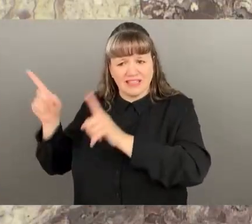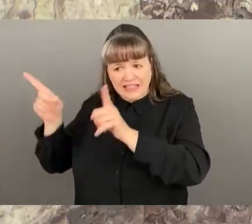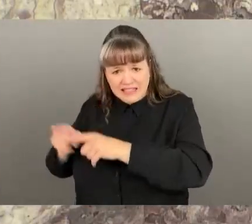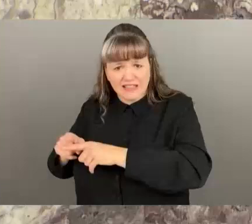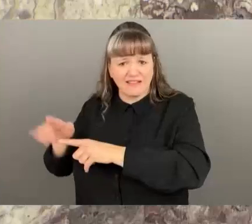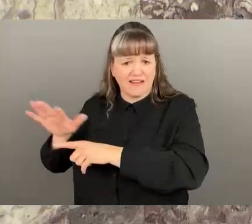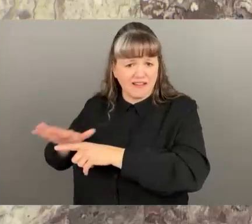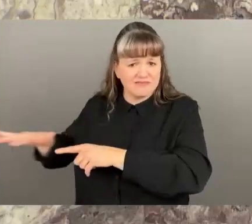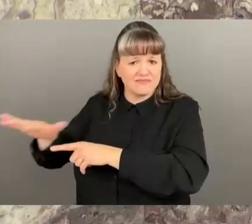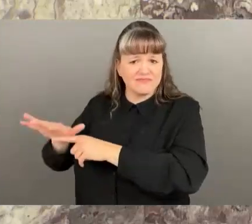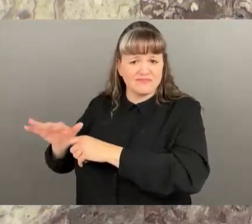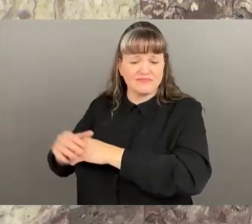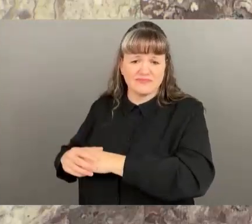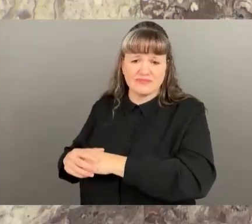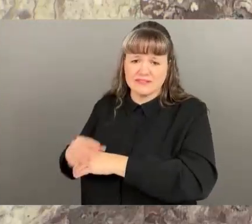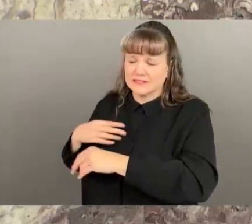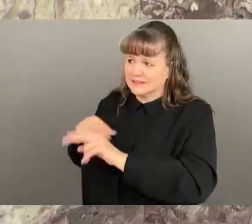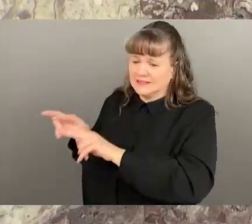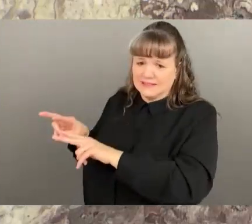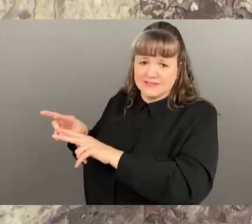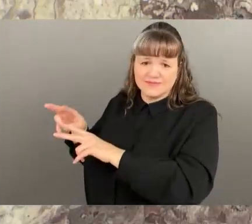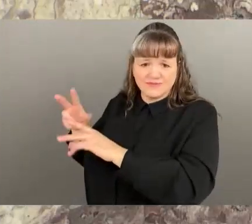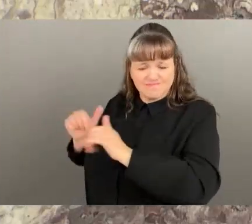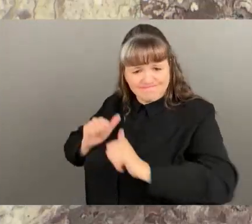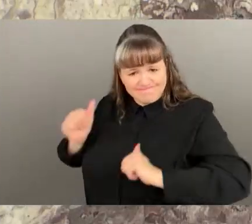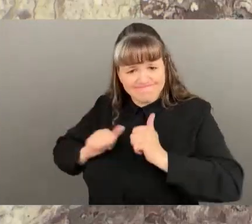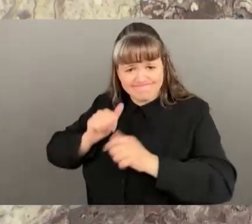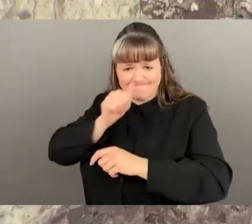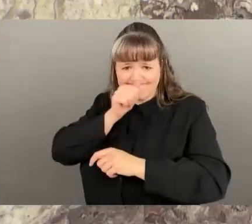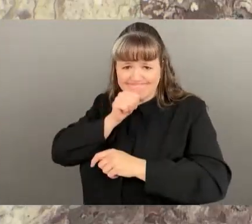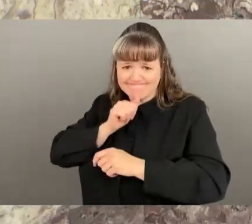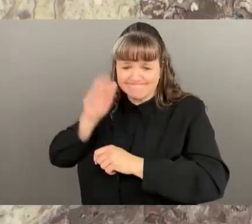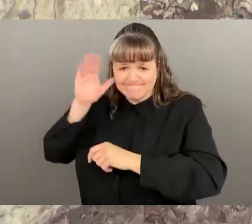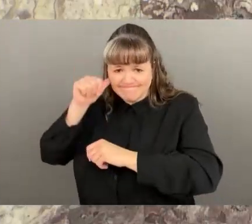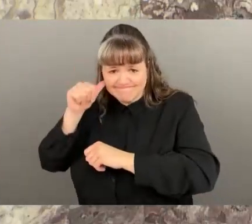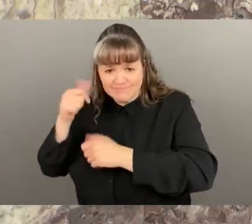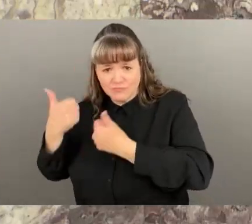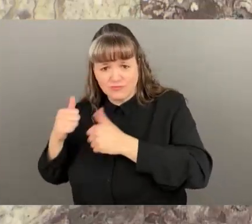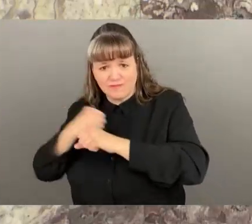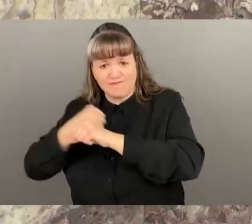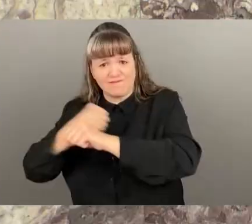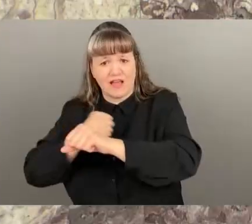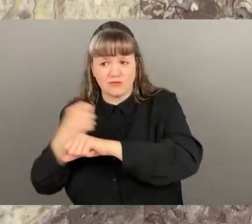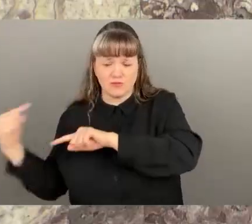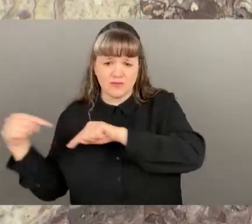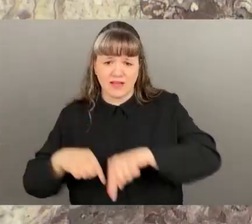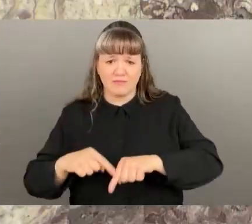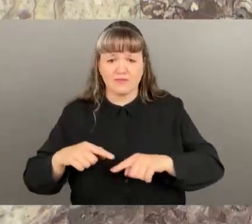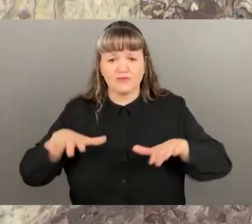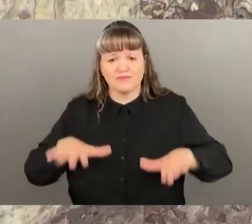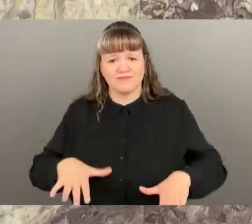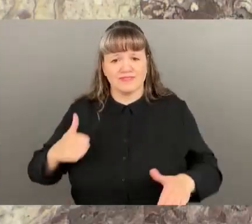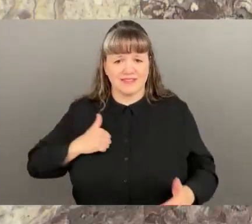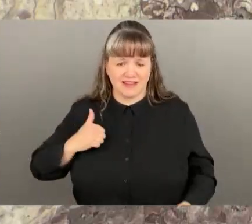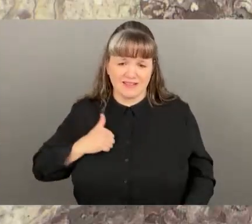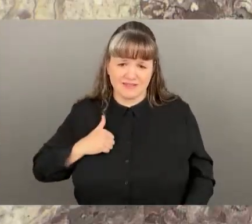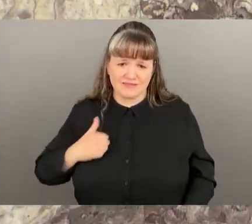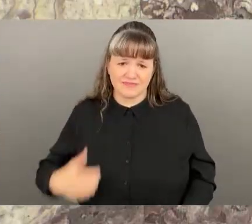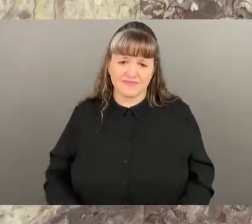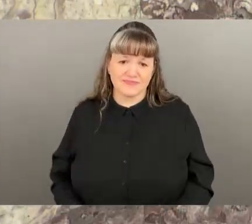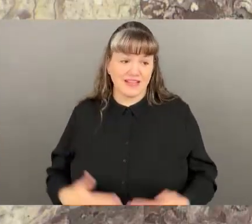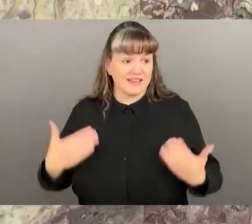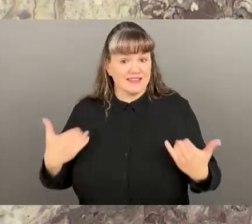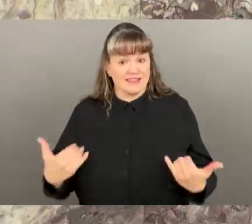for families like mine to come to Canada. But I also think about how today, more than a century later, racism